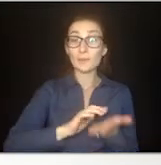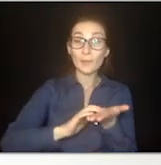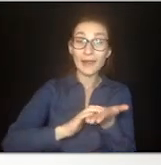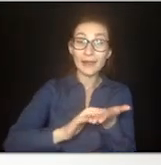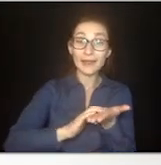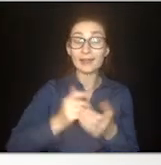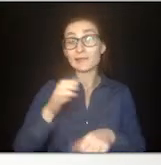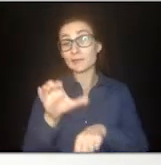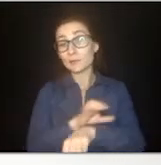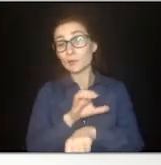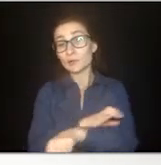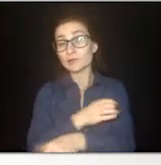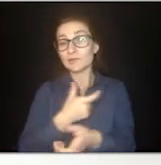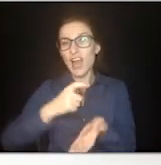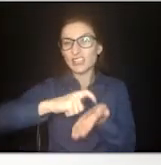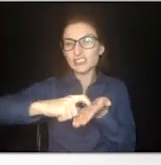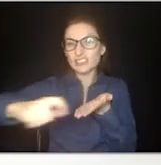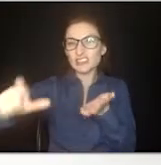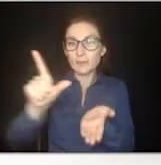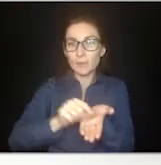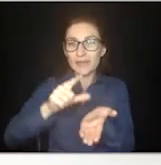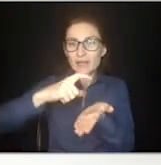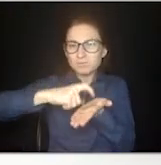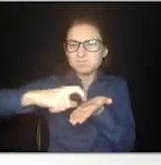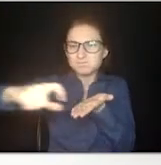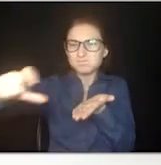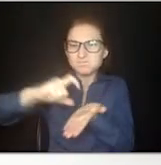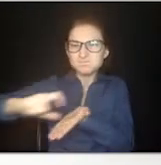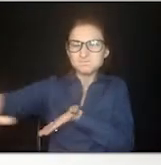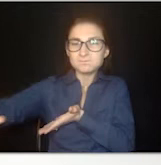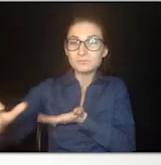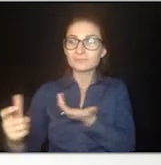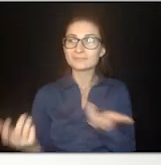Braille, computers, media, right?